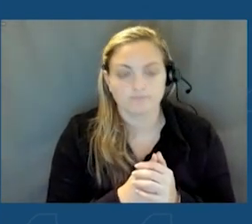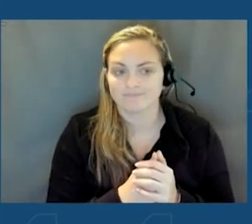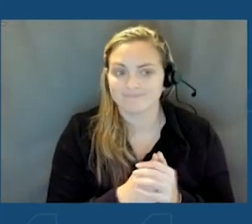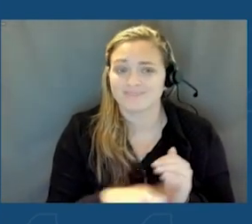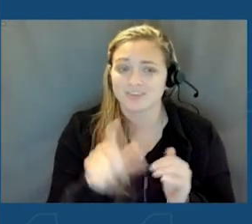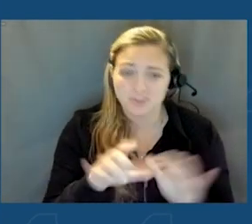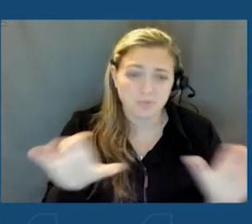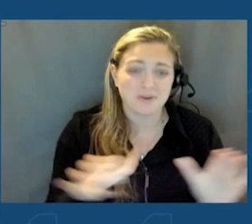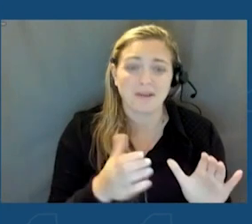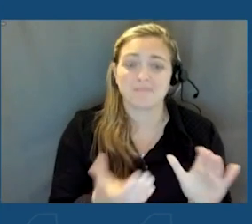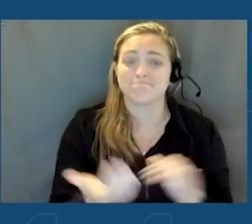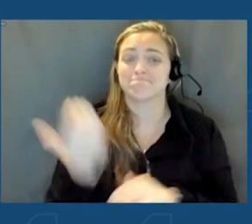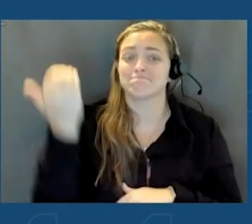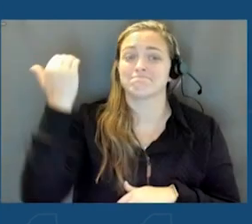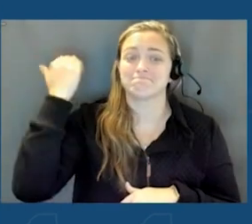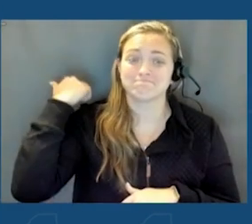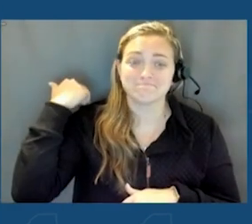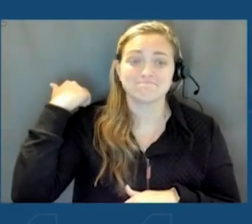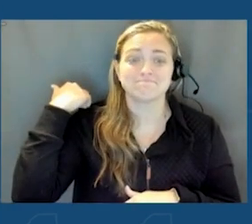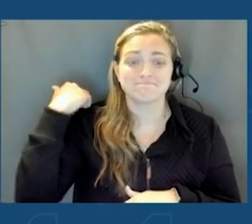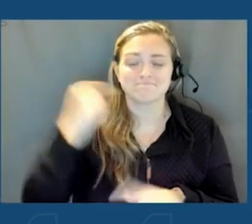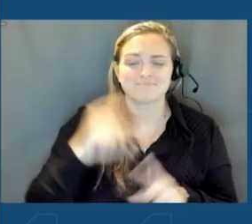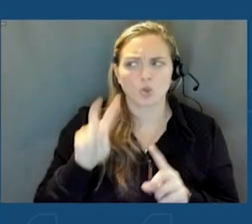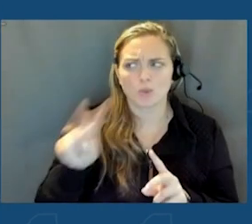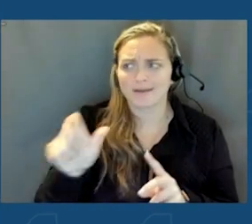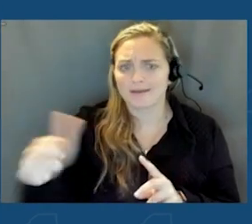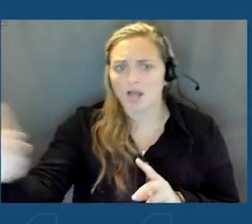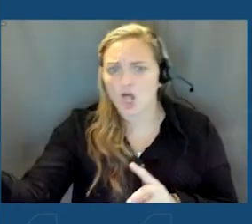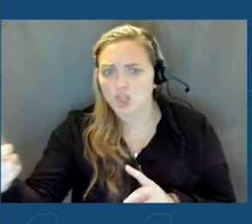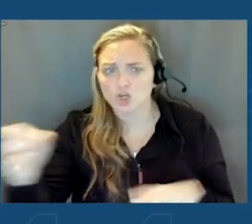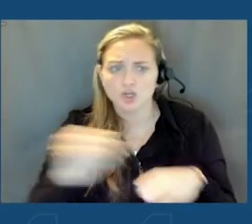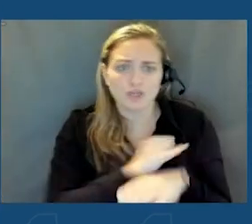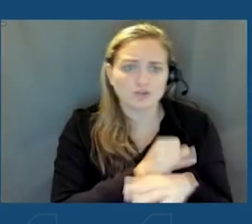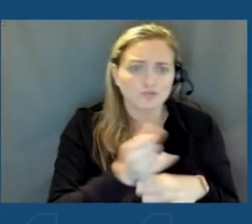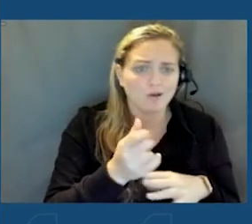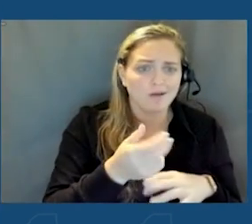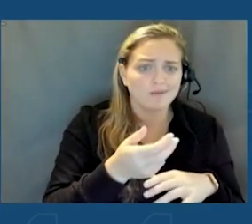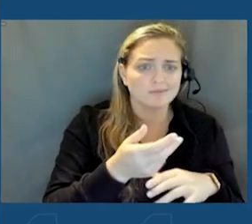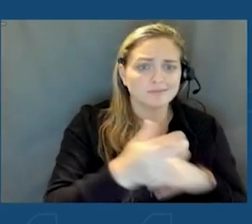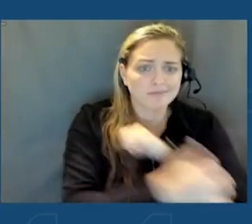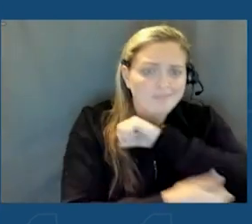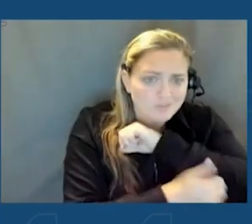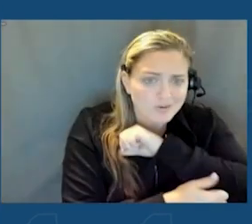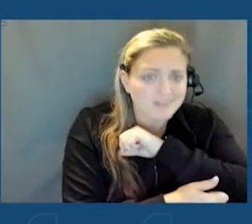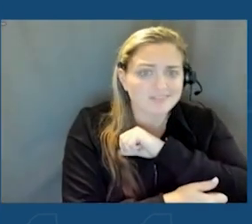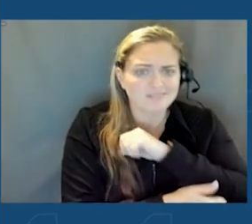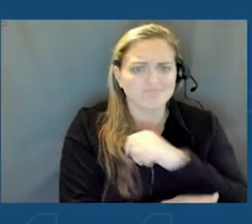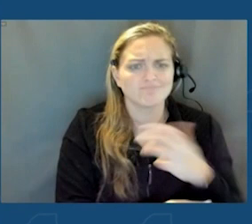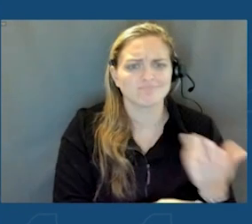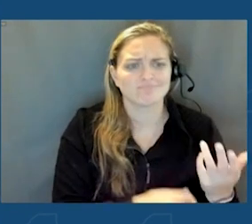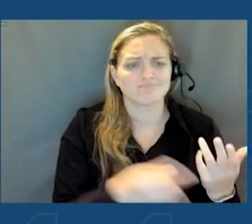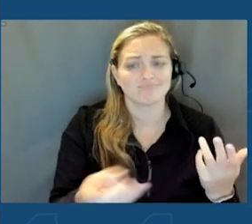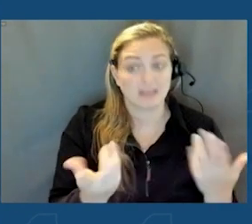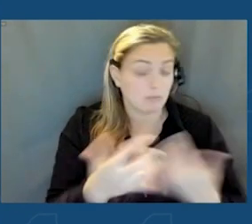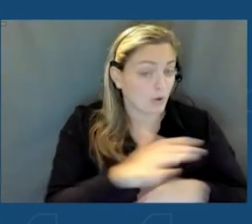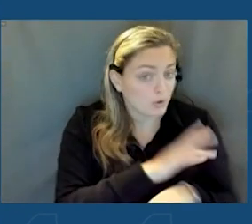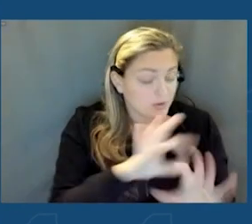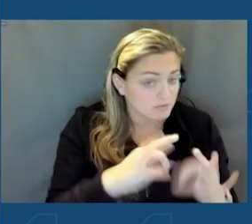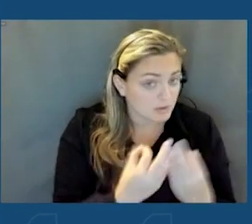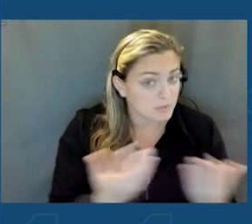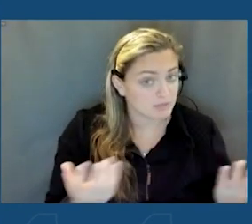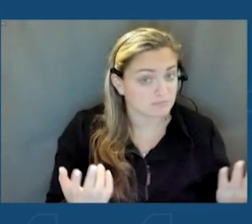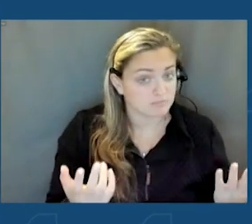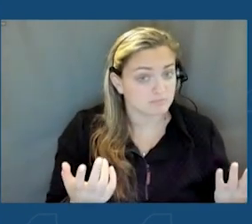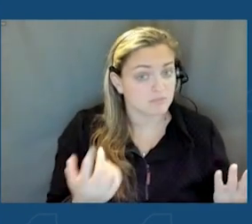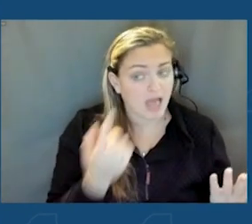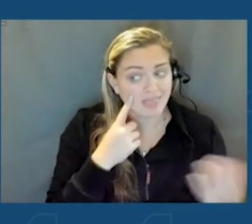time ago. You look at other industrialized nations, they prioritize families. I think